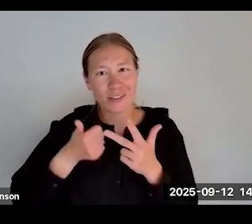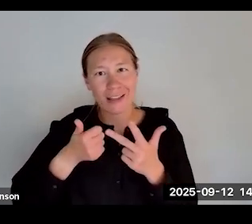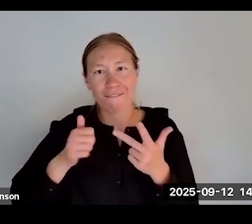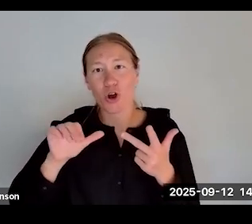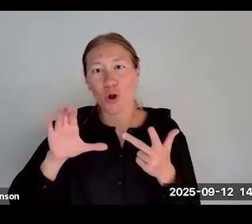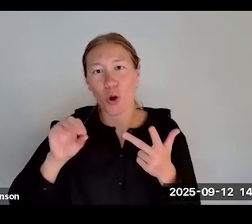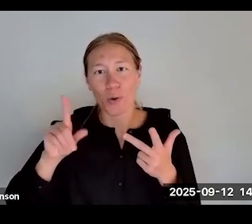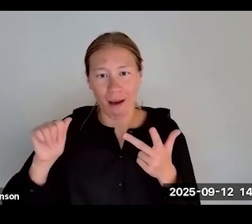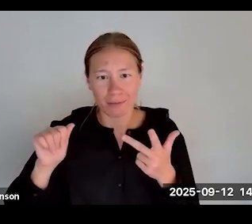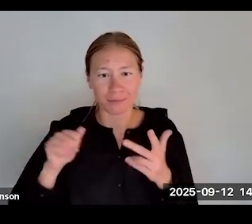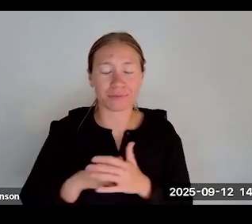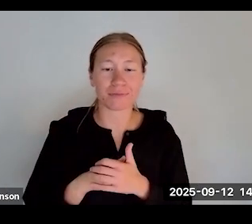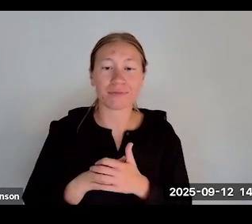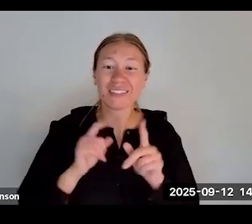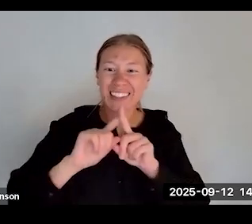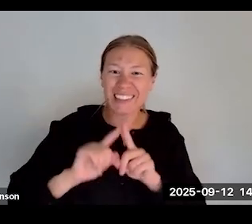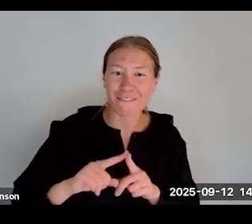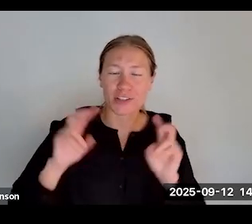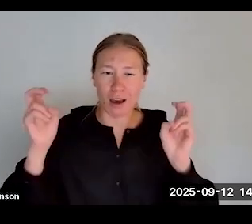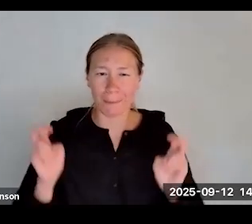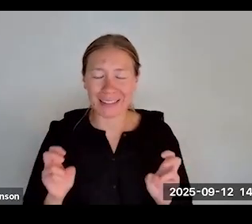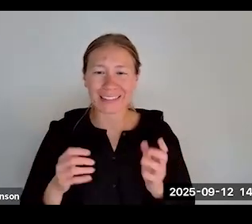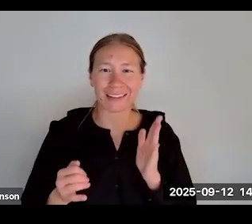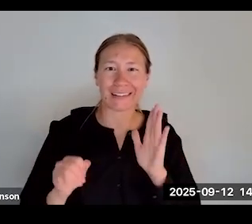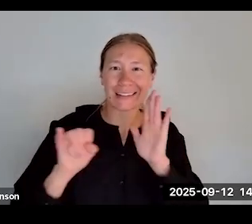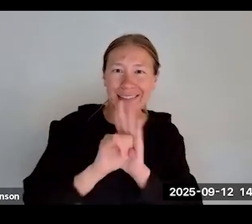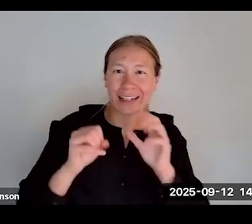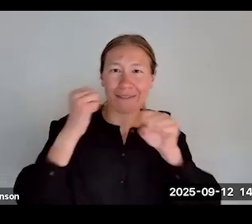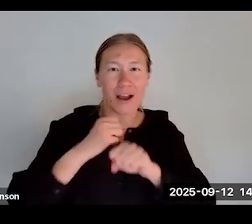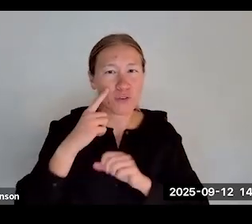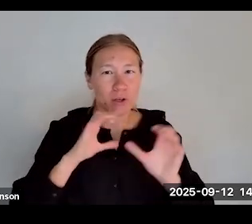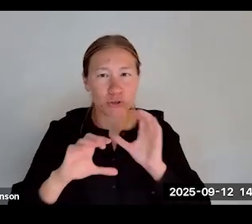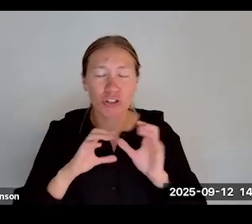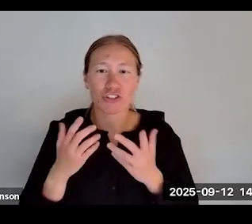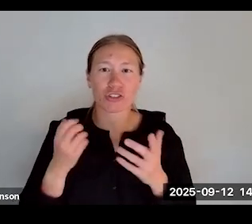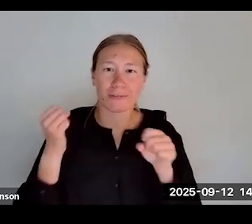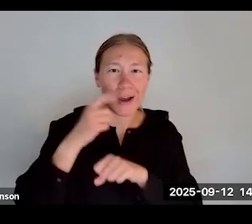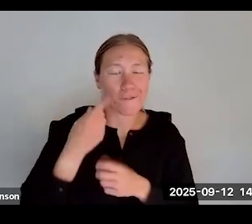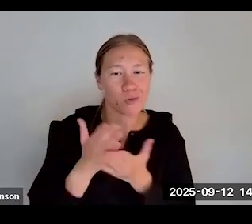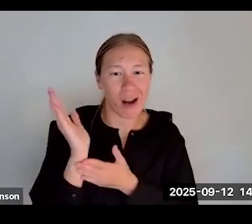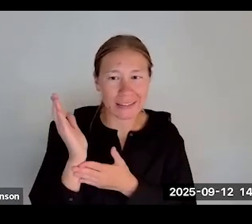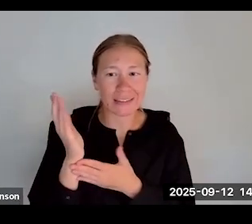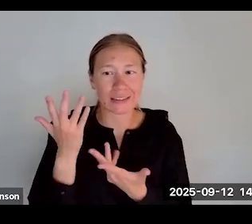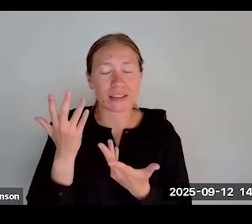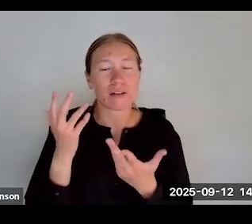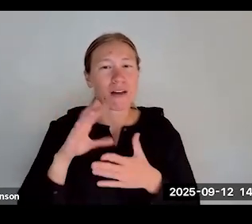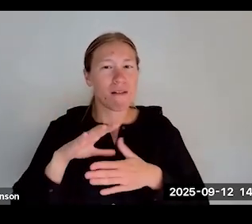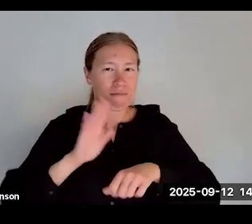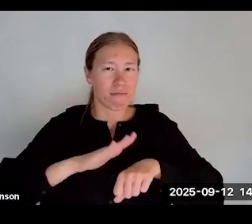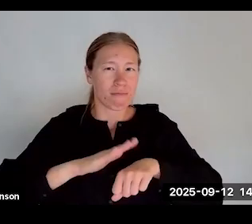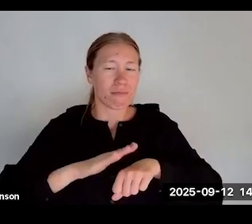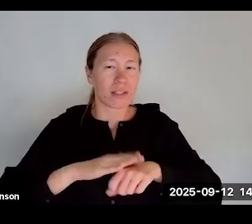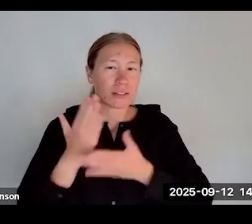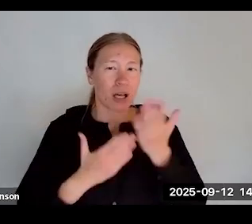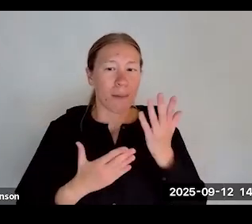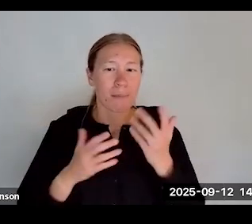of communication, identity, and the fight for rights. This book does have content warnings. There is violence and graphic and